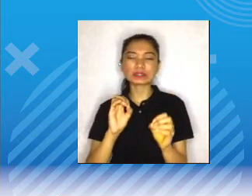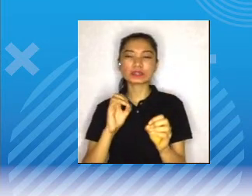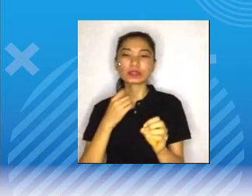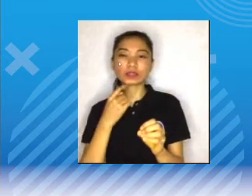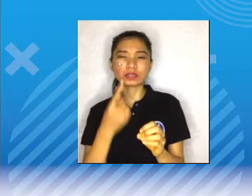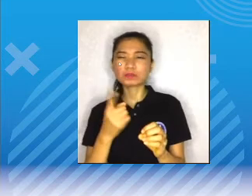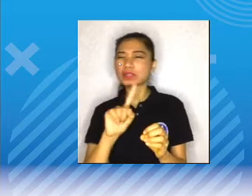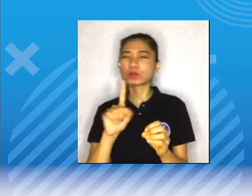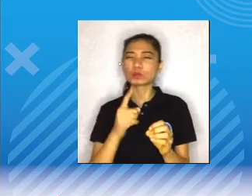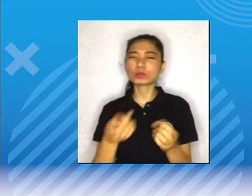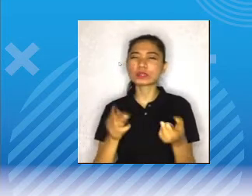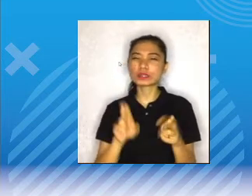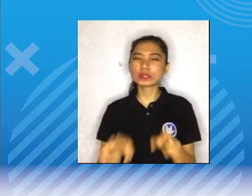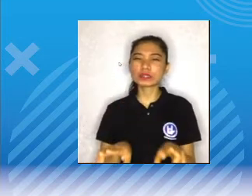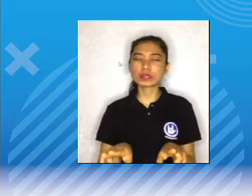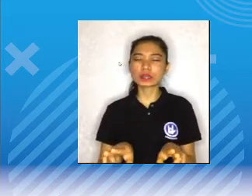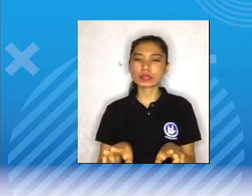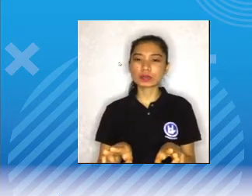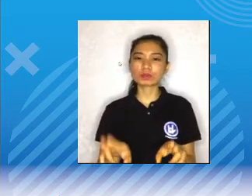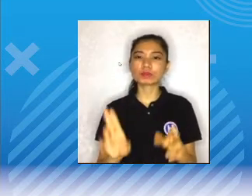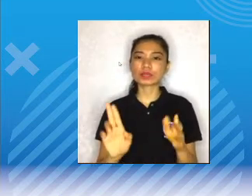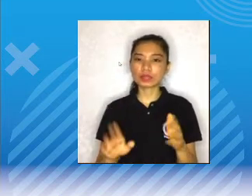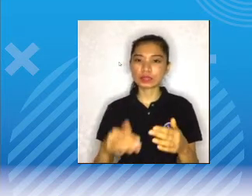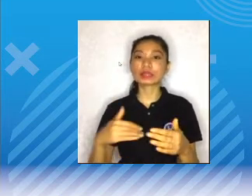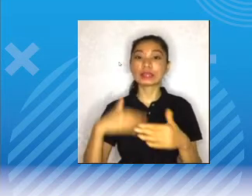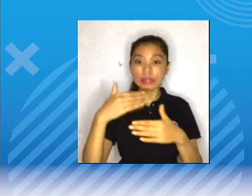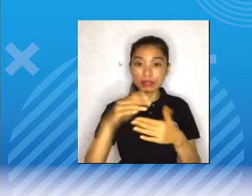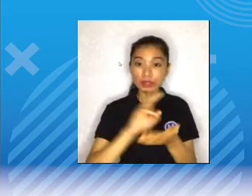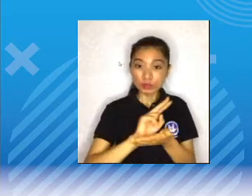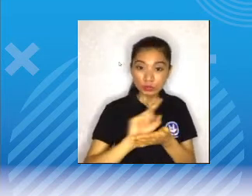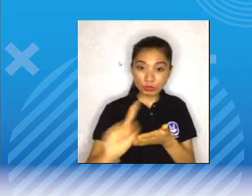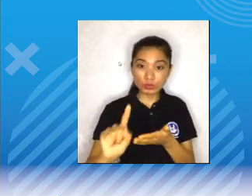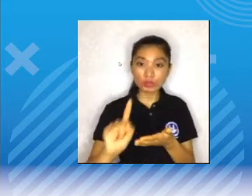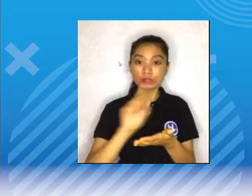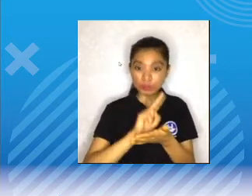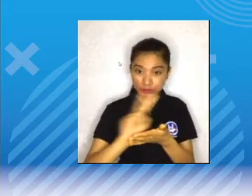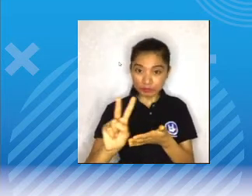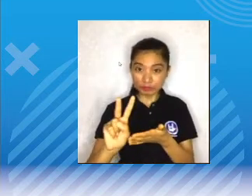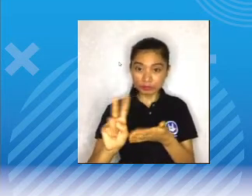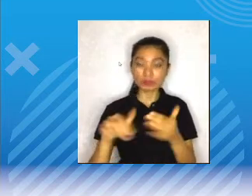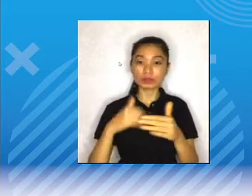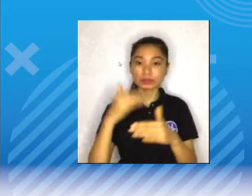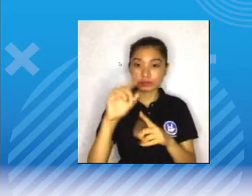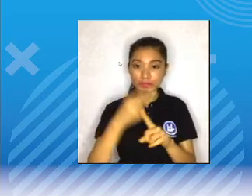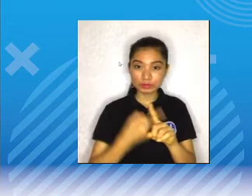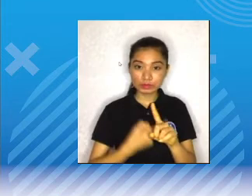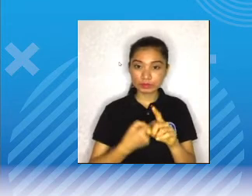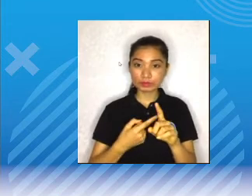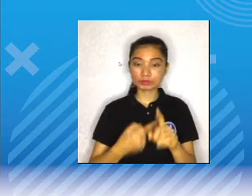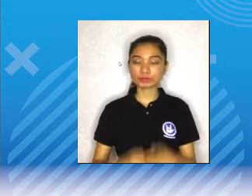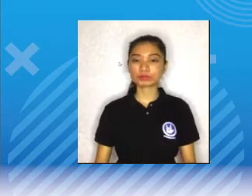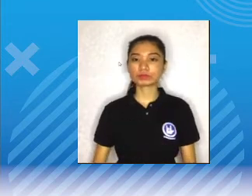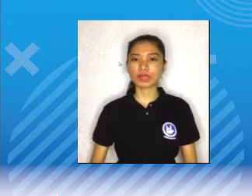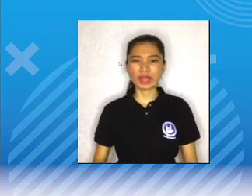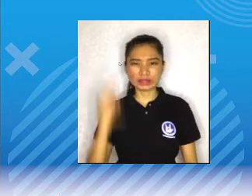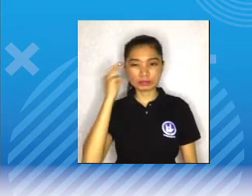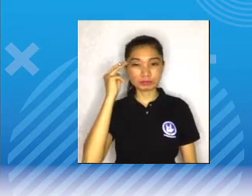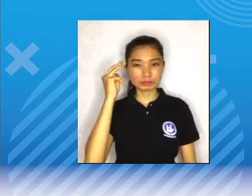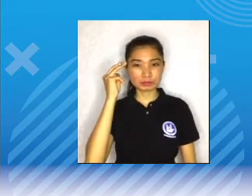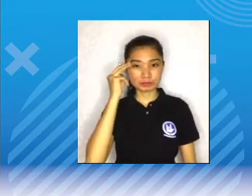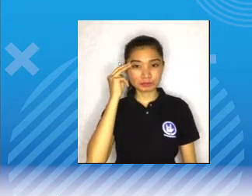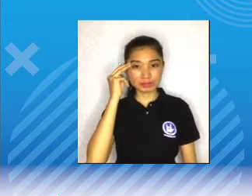month, walang kasiguruhan, our mind can't help it but make those